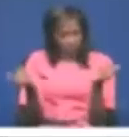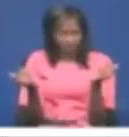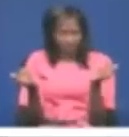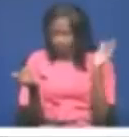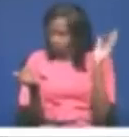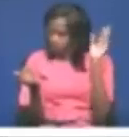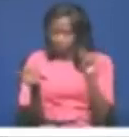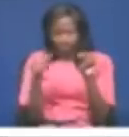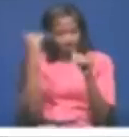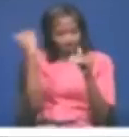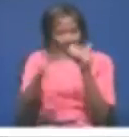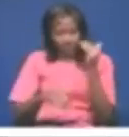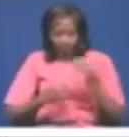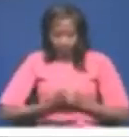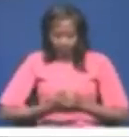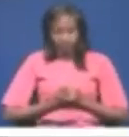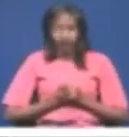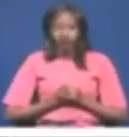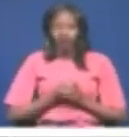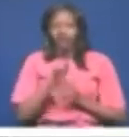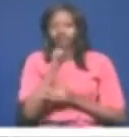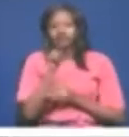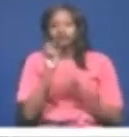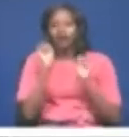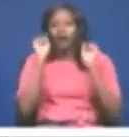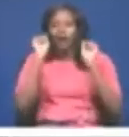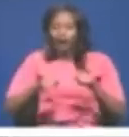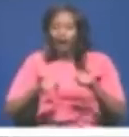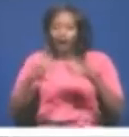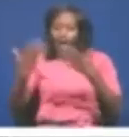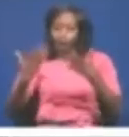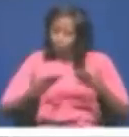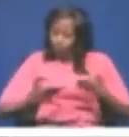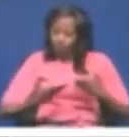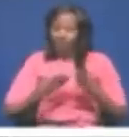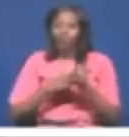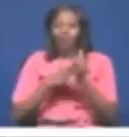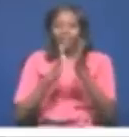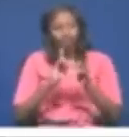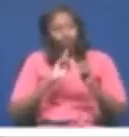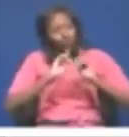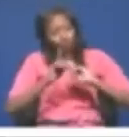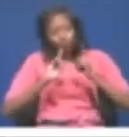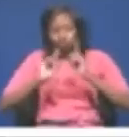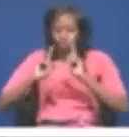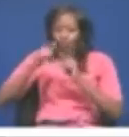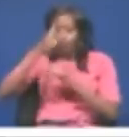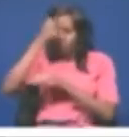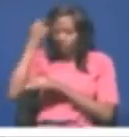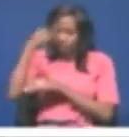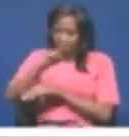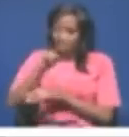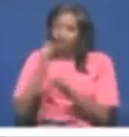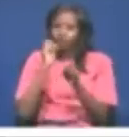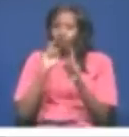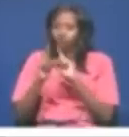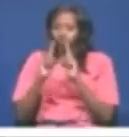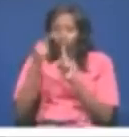end. We must allow elected leaders to speak, because they speak for the people, and the people are